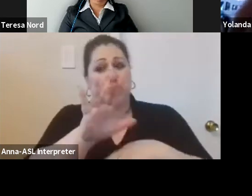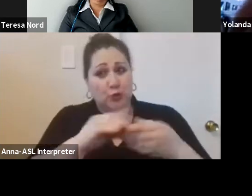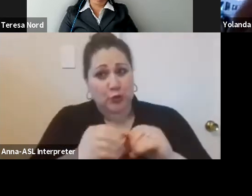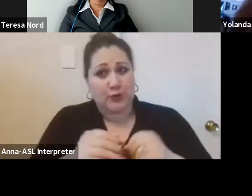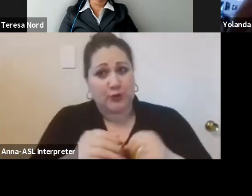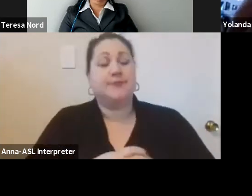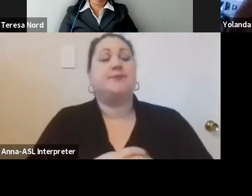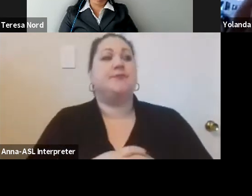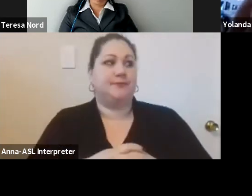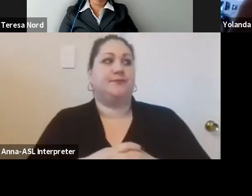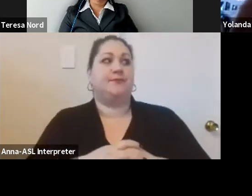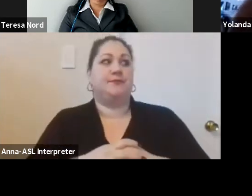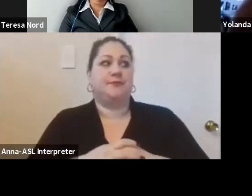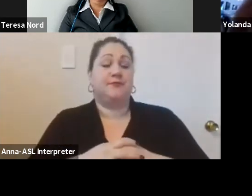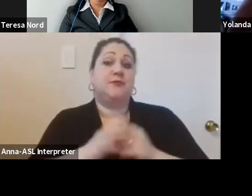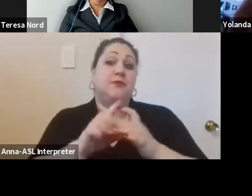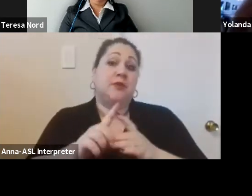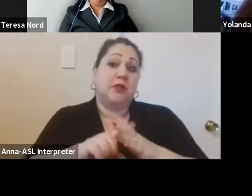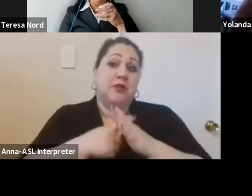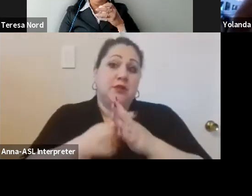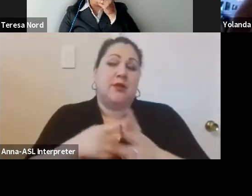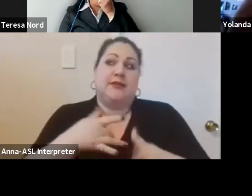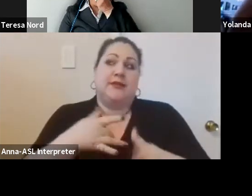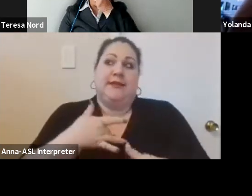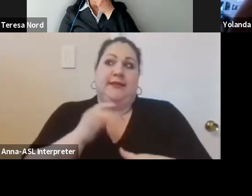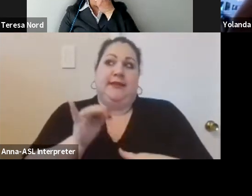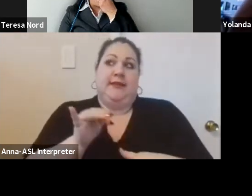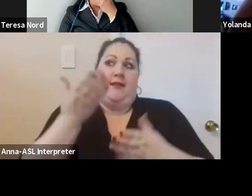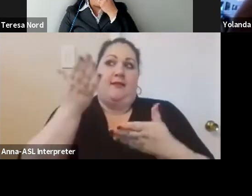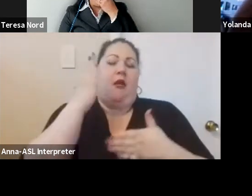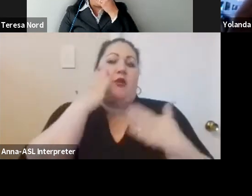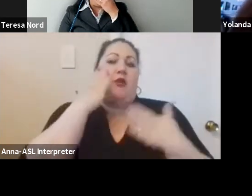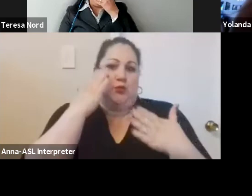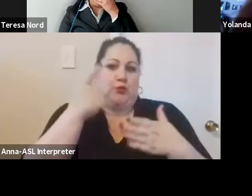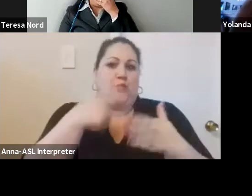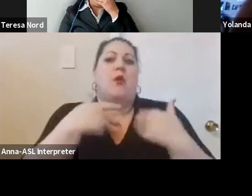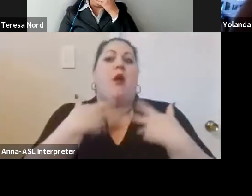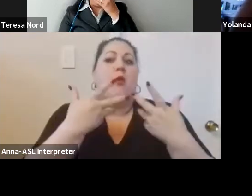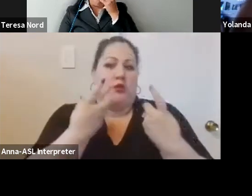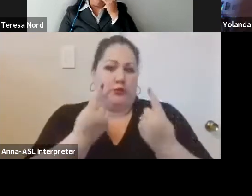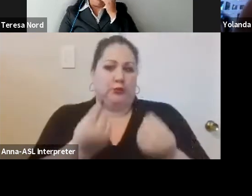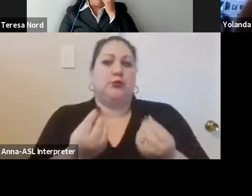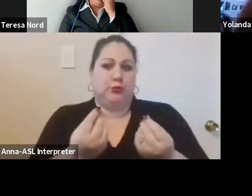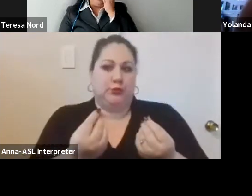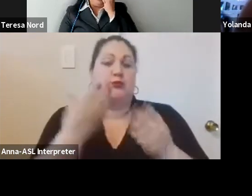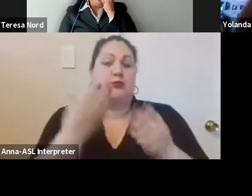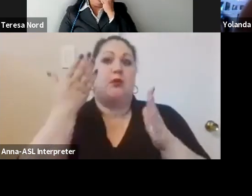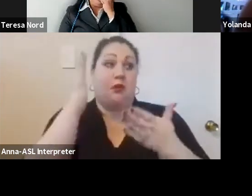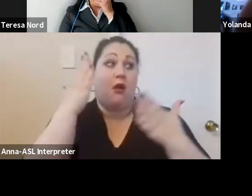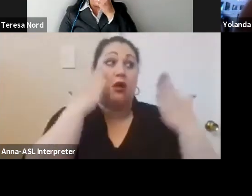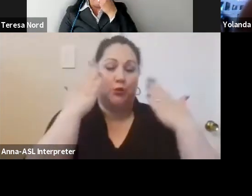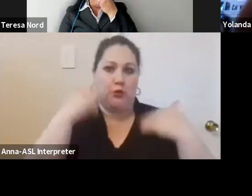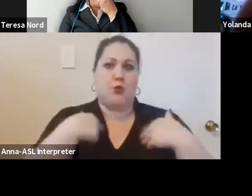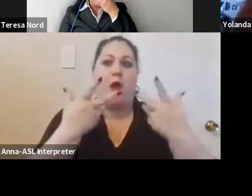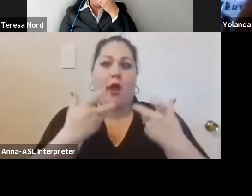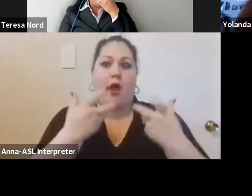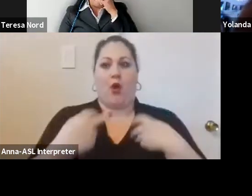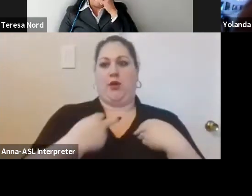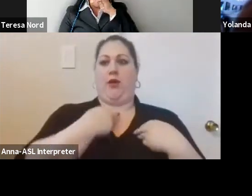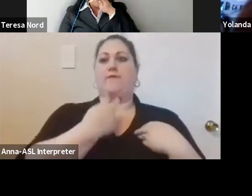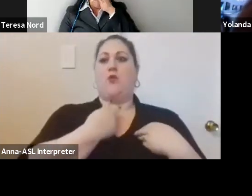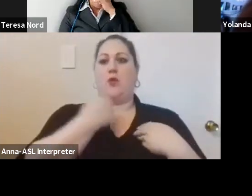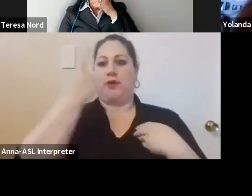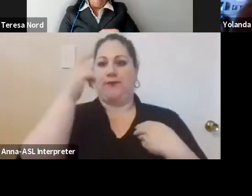starters, I feel like God knew what I wanted to do. God knew that I wanted to be a voice and I wanted to